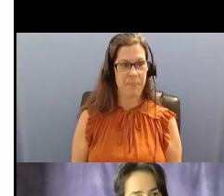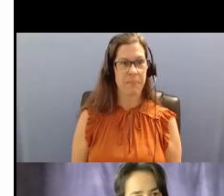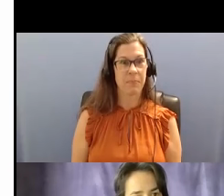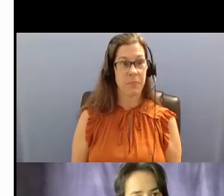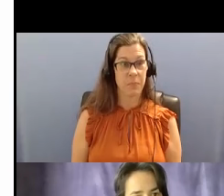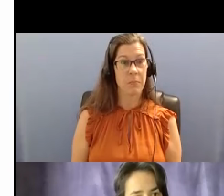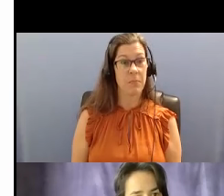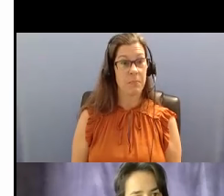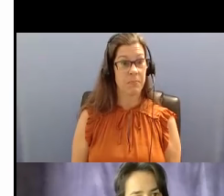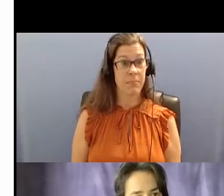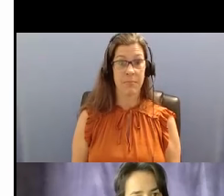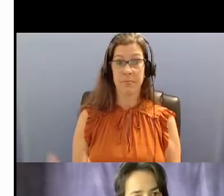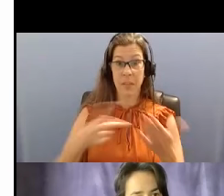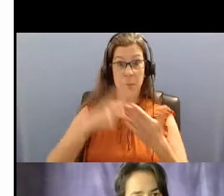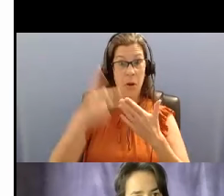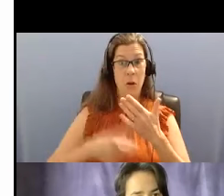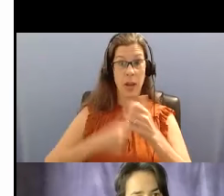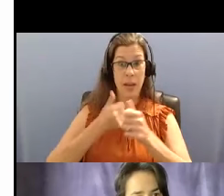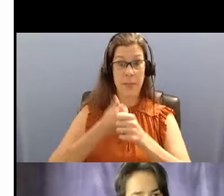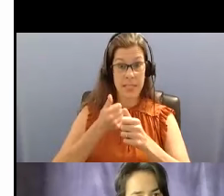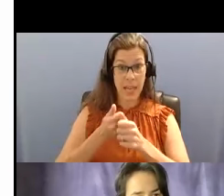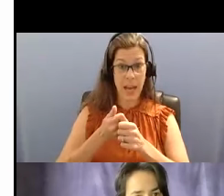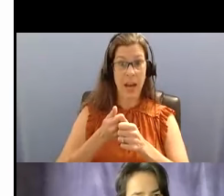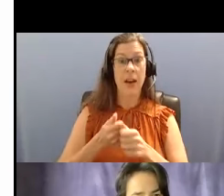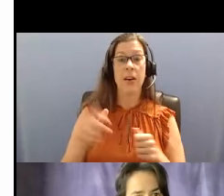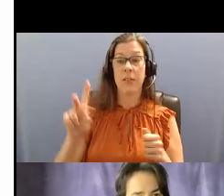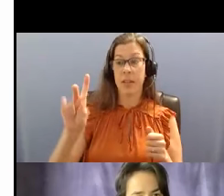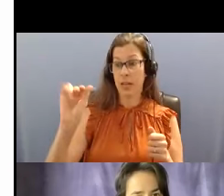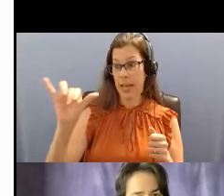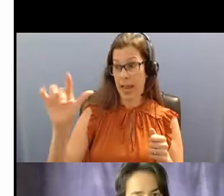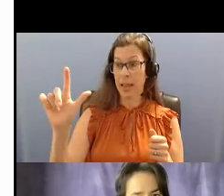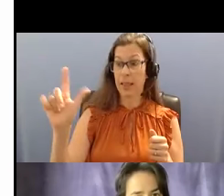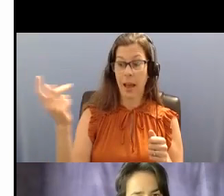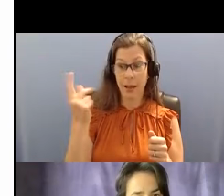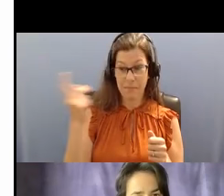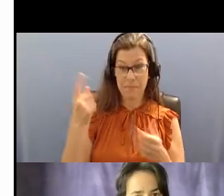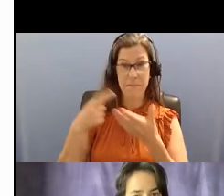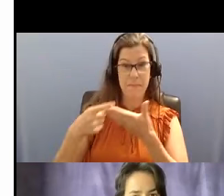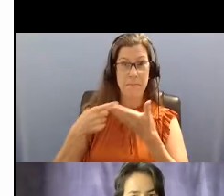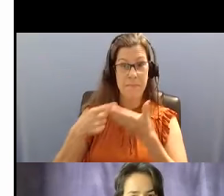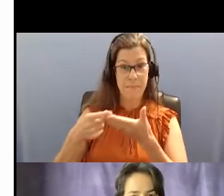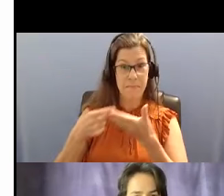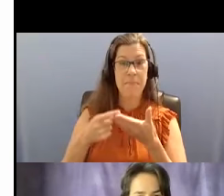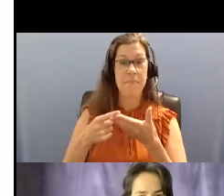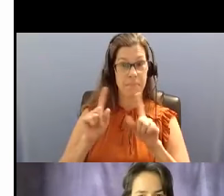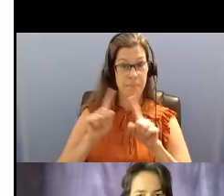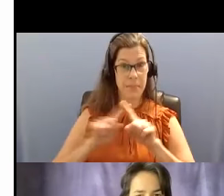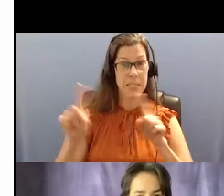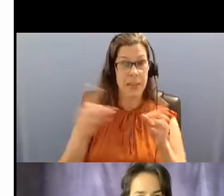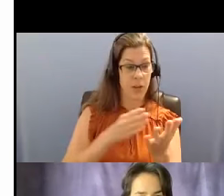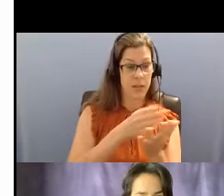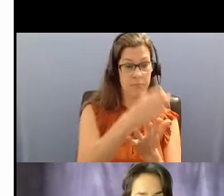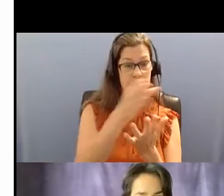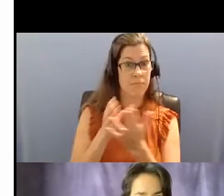So just a little bit about the program, like me and Kayla talked about, we're both doing kind of different tracks.